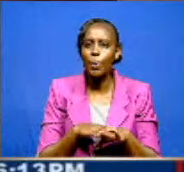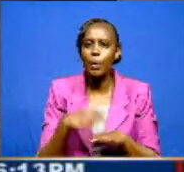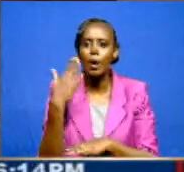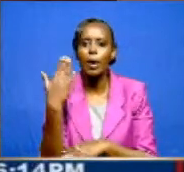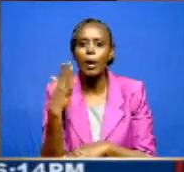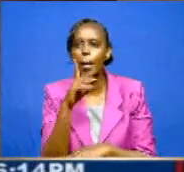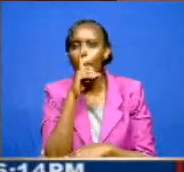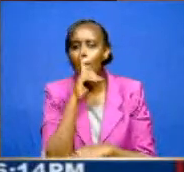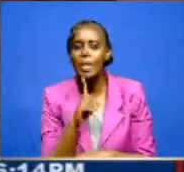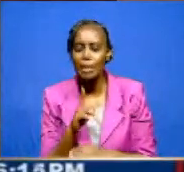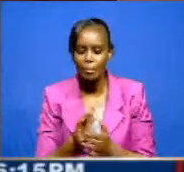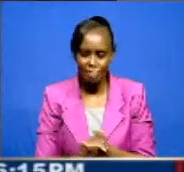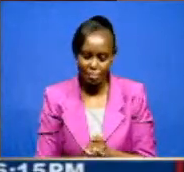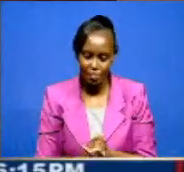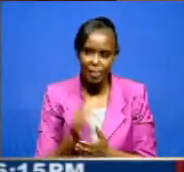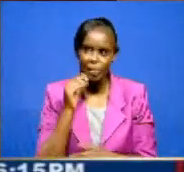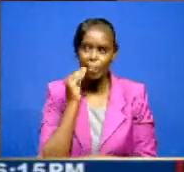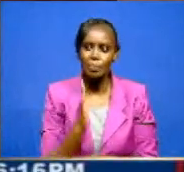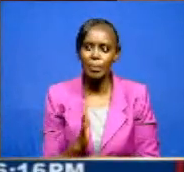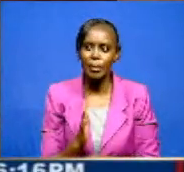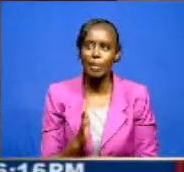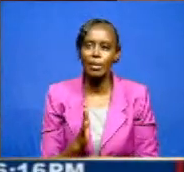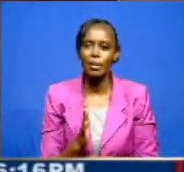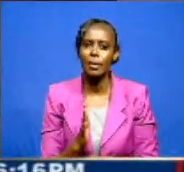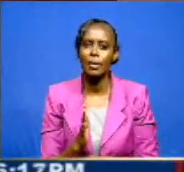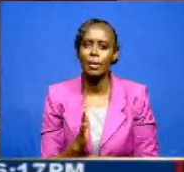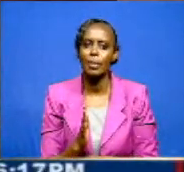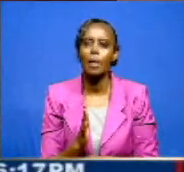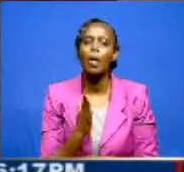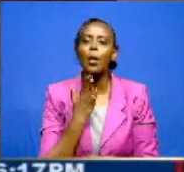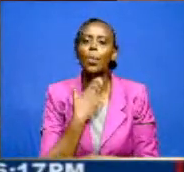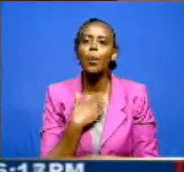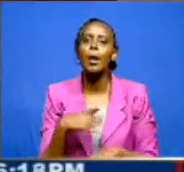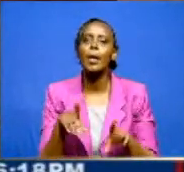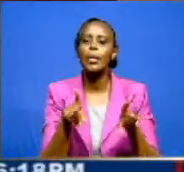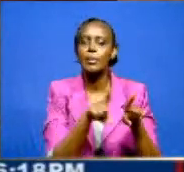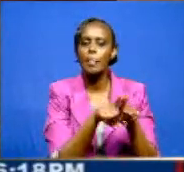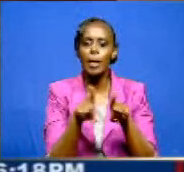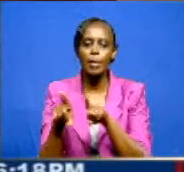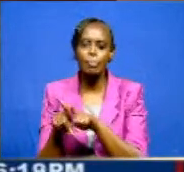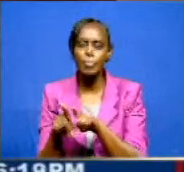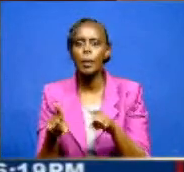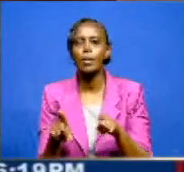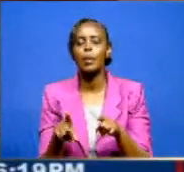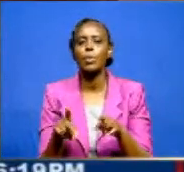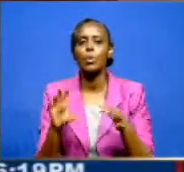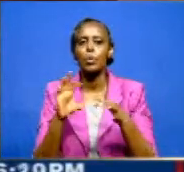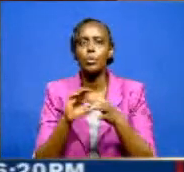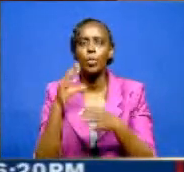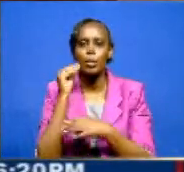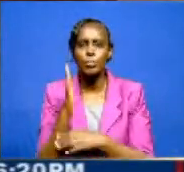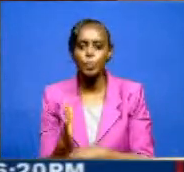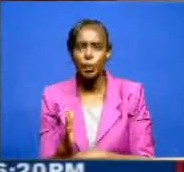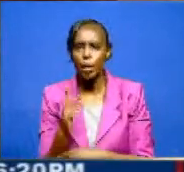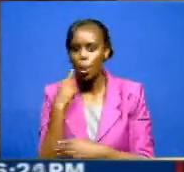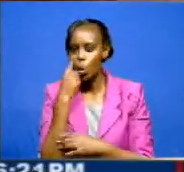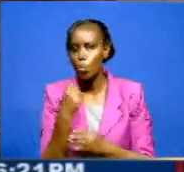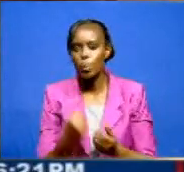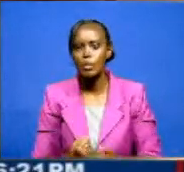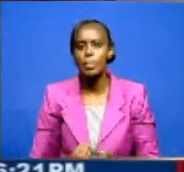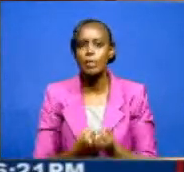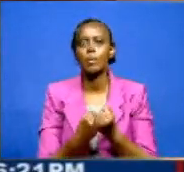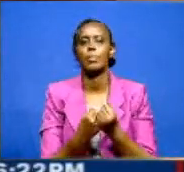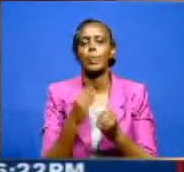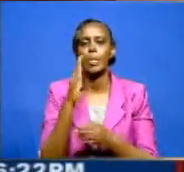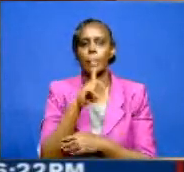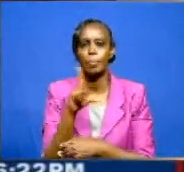this bill. Mr. Speaker, I want to also join the other speakers who are supporting this